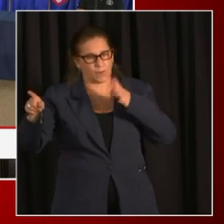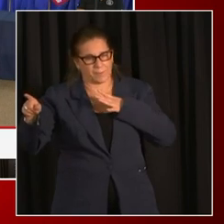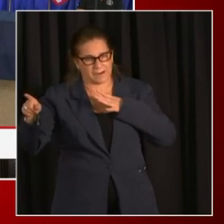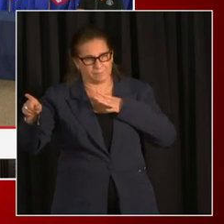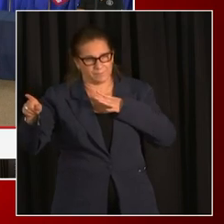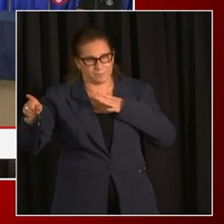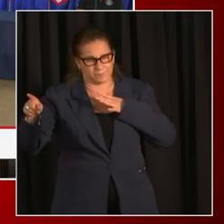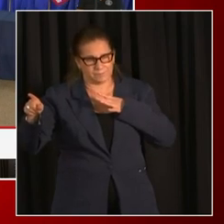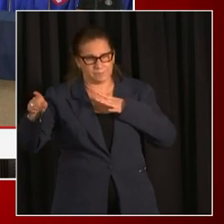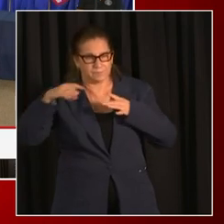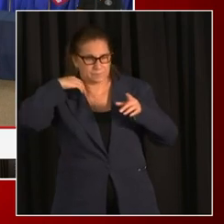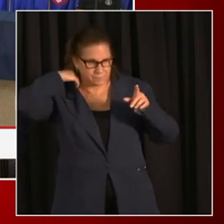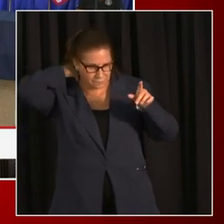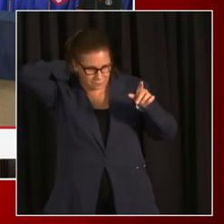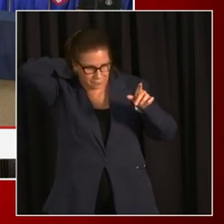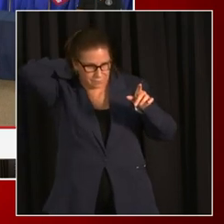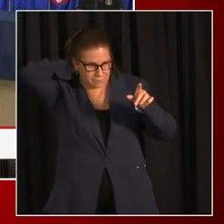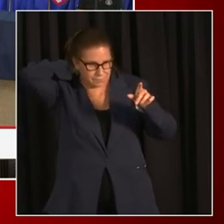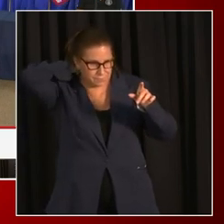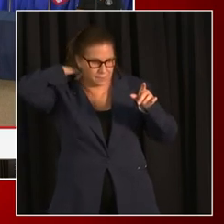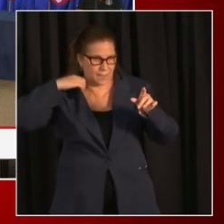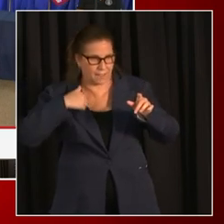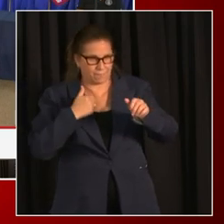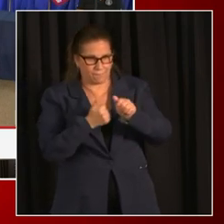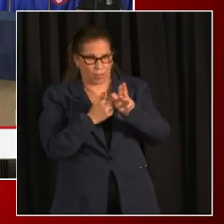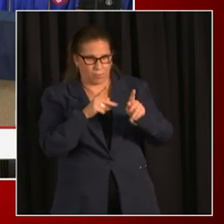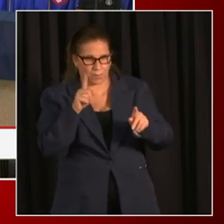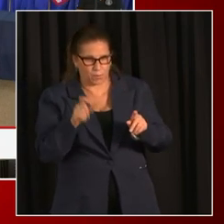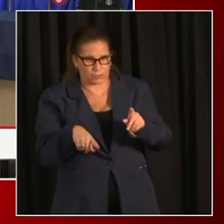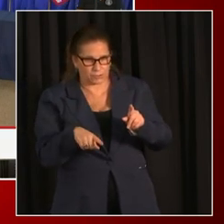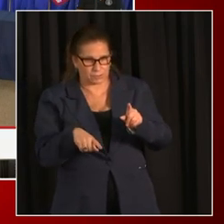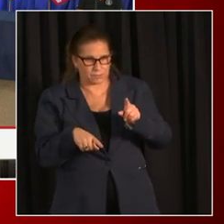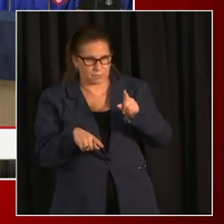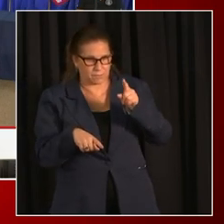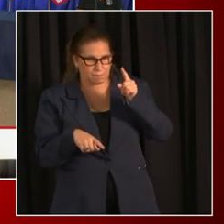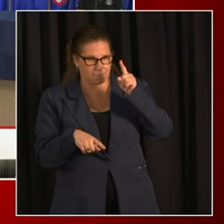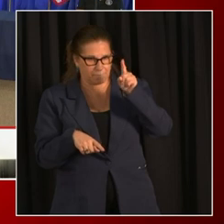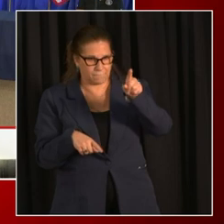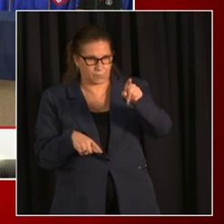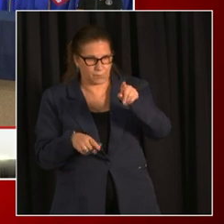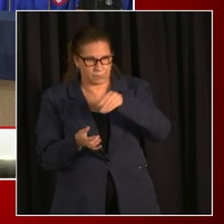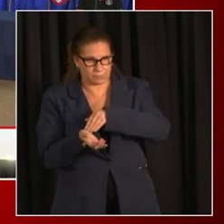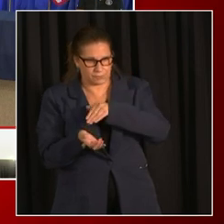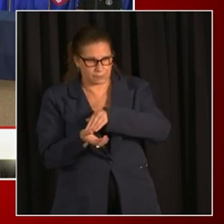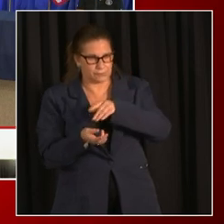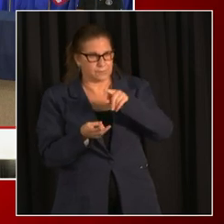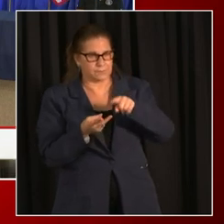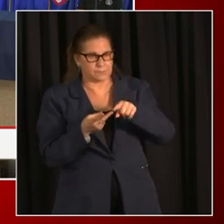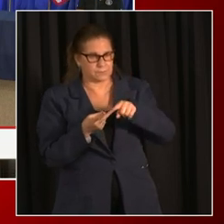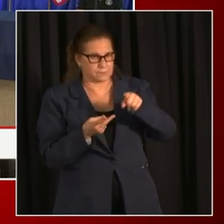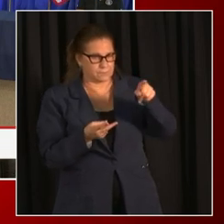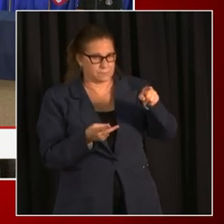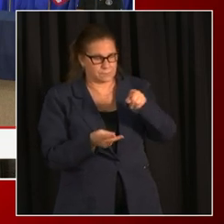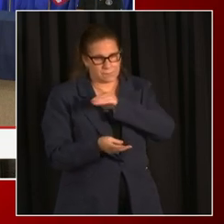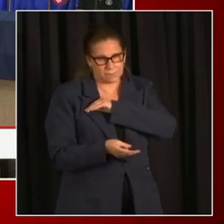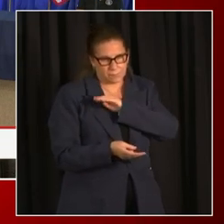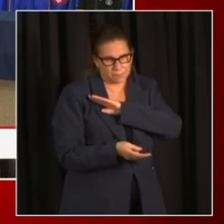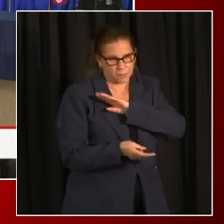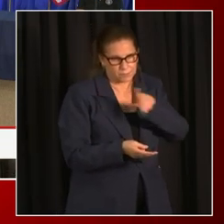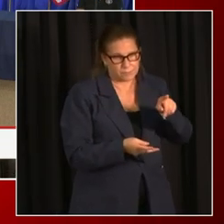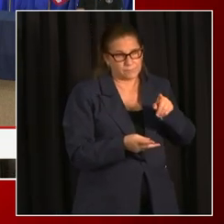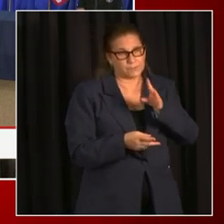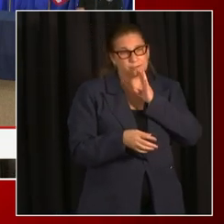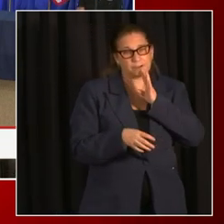Dr. Nesbitt, I have a question for you and a follow-up question for you, Mayor Bowser, Sure. afterwards if possible. But Dr. Nesbitt, you had said that isolating